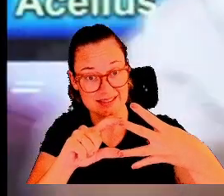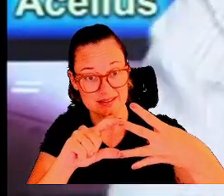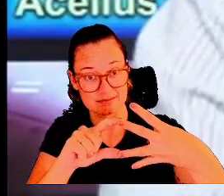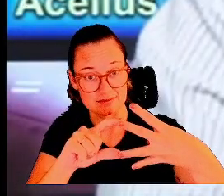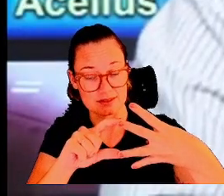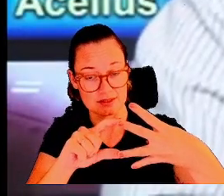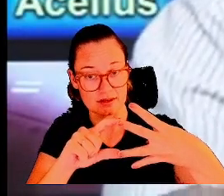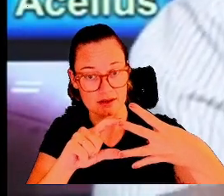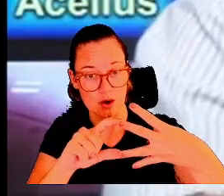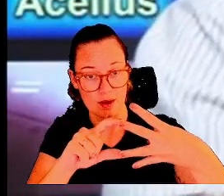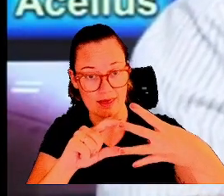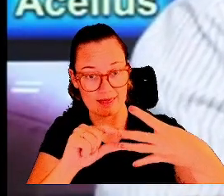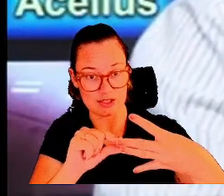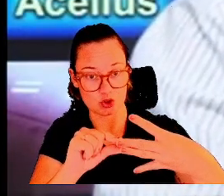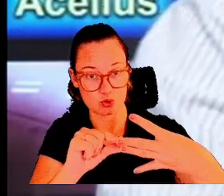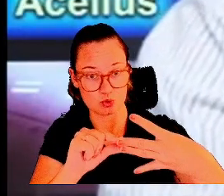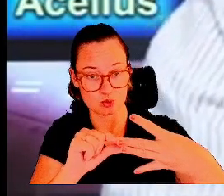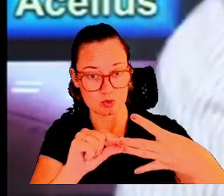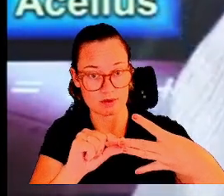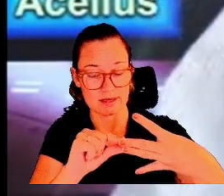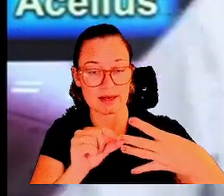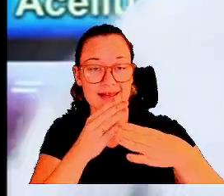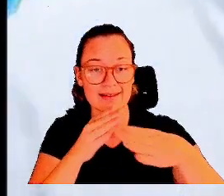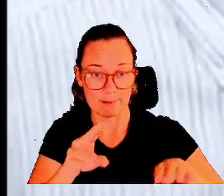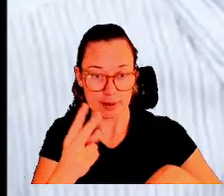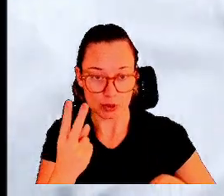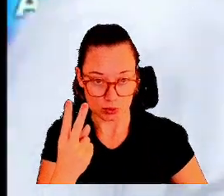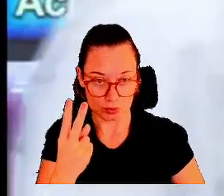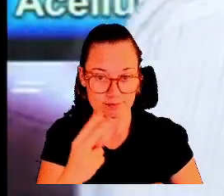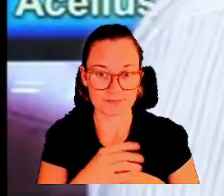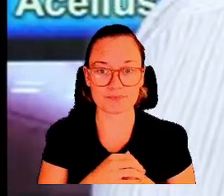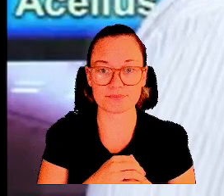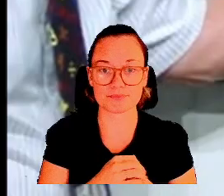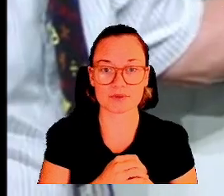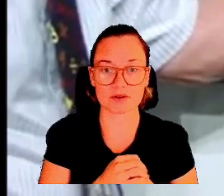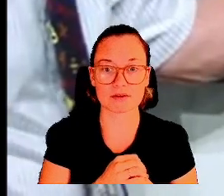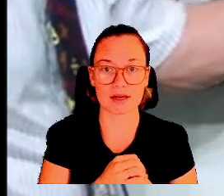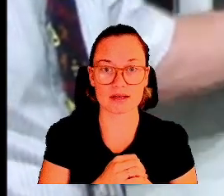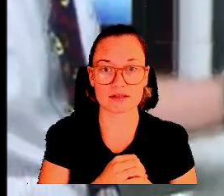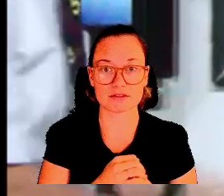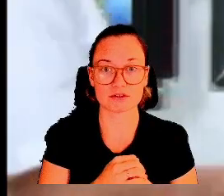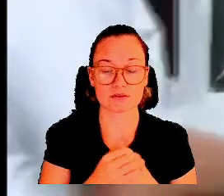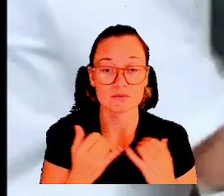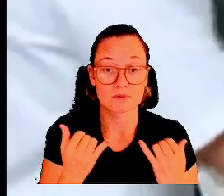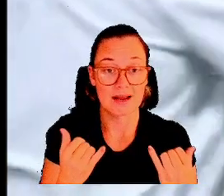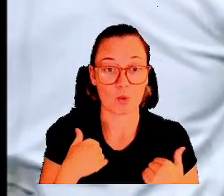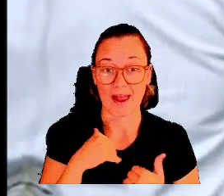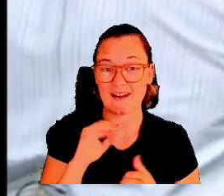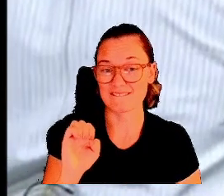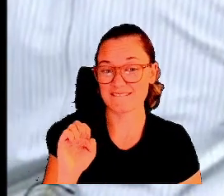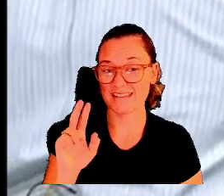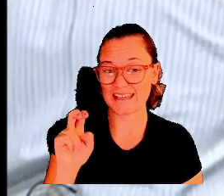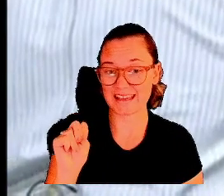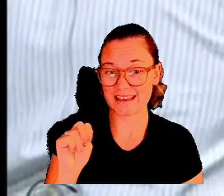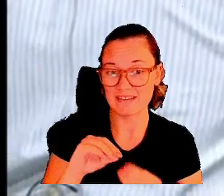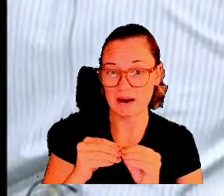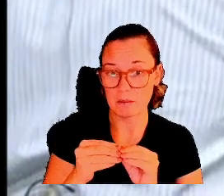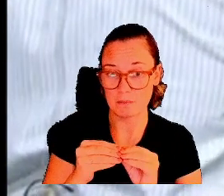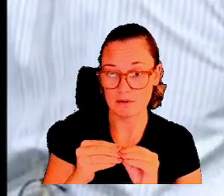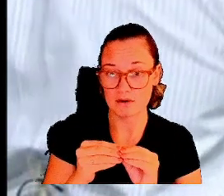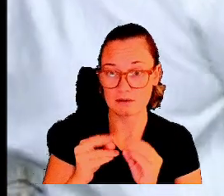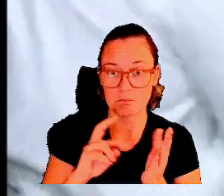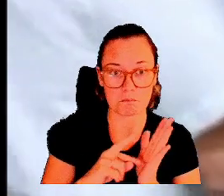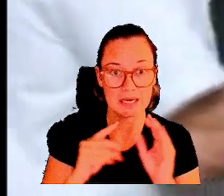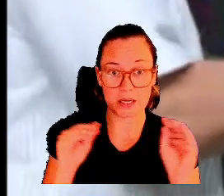number, that middle one will be your median. But in this case, we have an even number, so there is no number in the